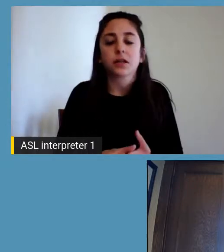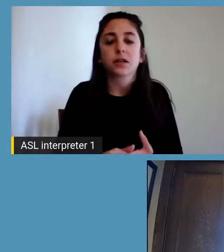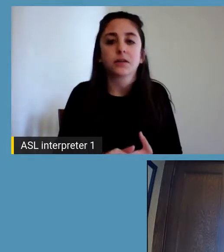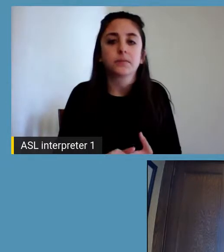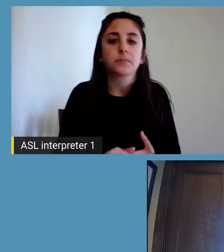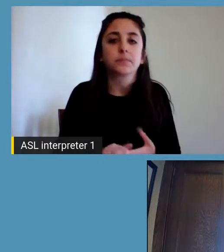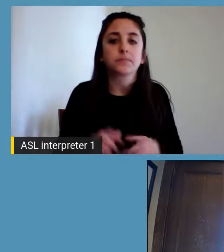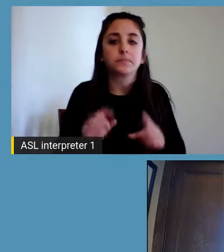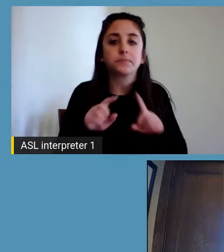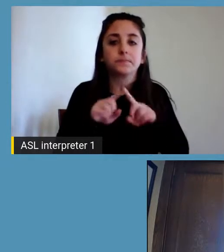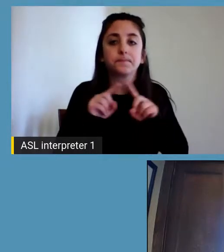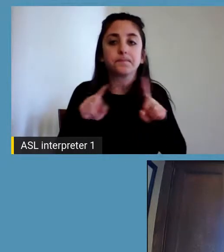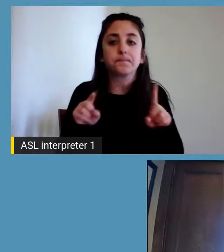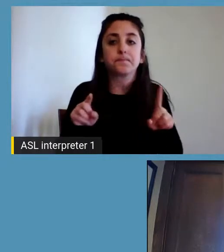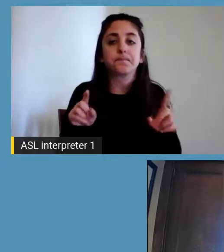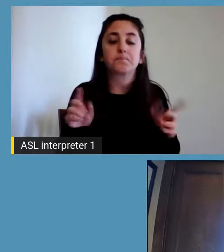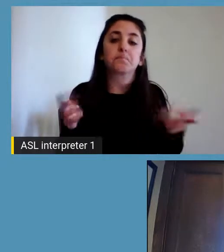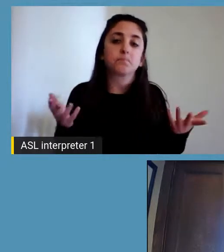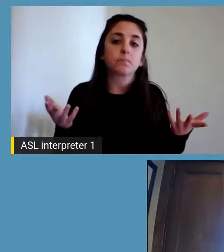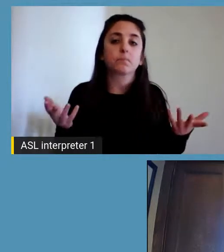But